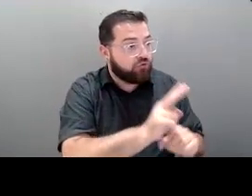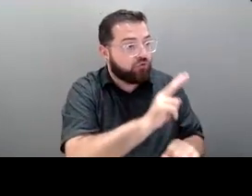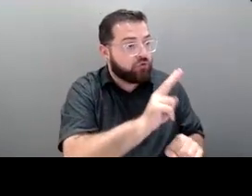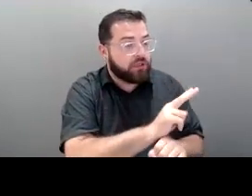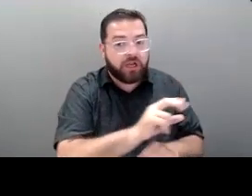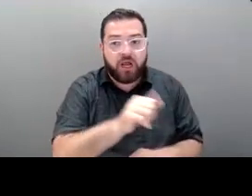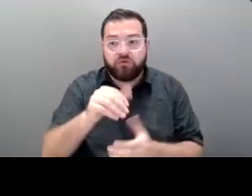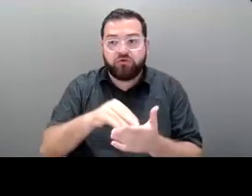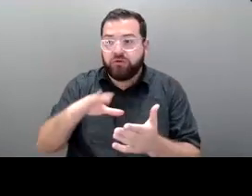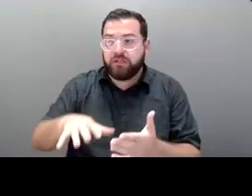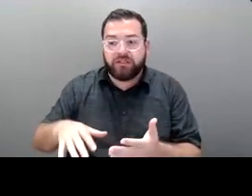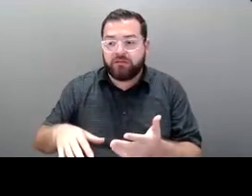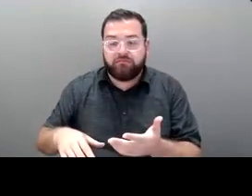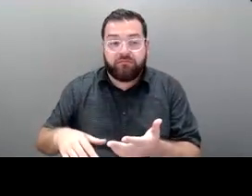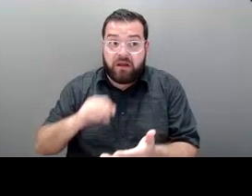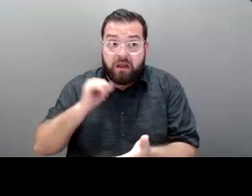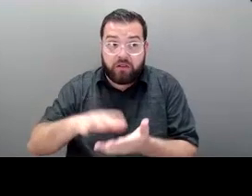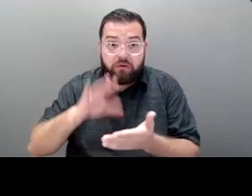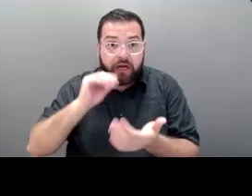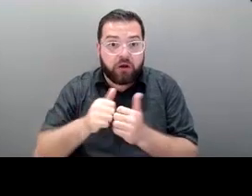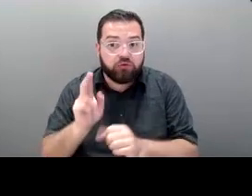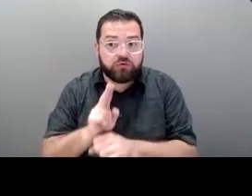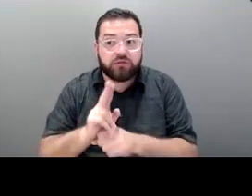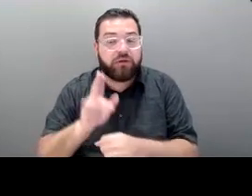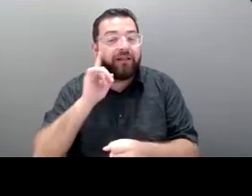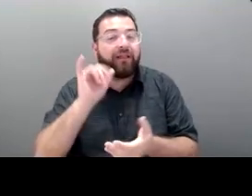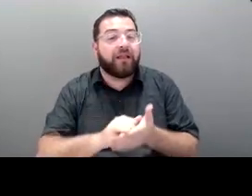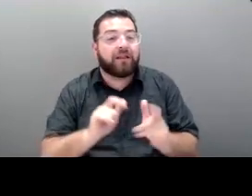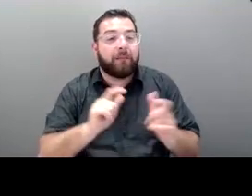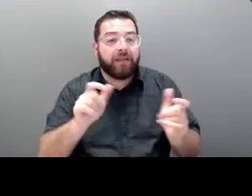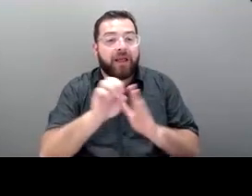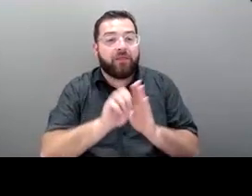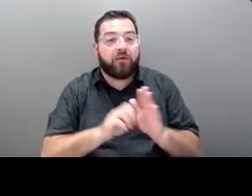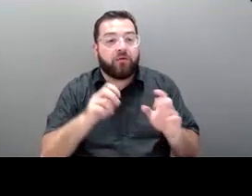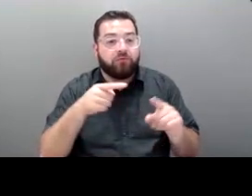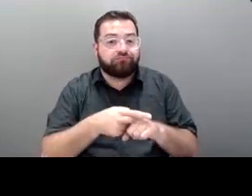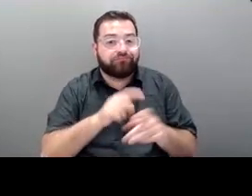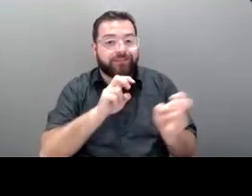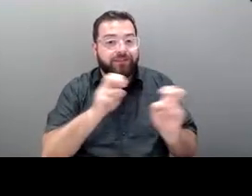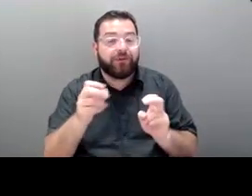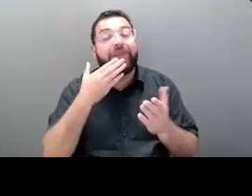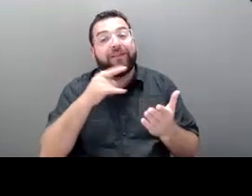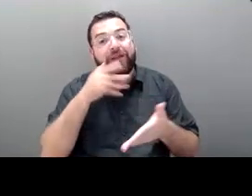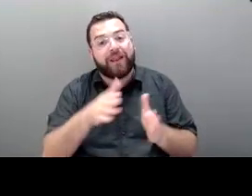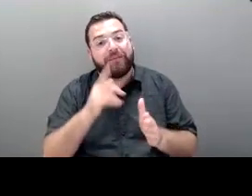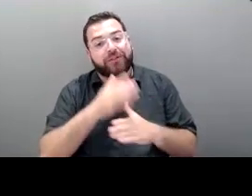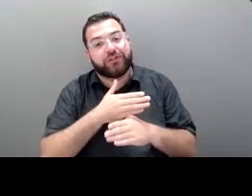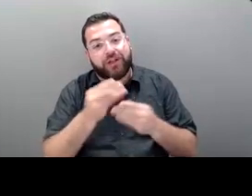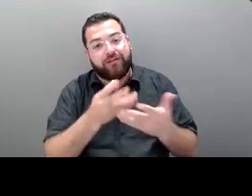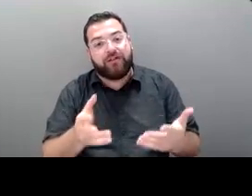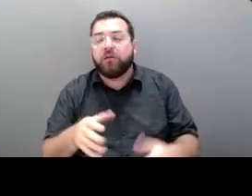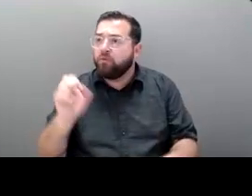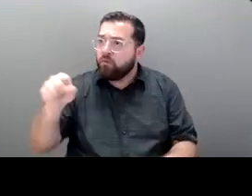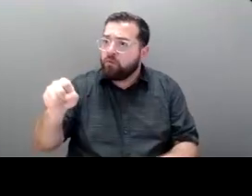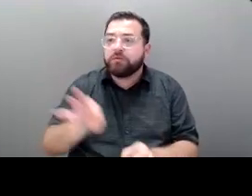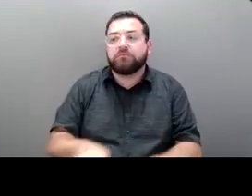So those to me are the bigger ethical issues, I feel. So thank you for letting me share that. No, it's really important. And actually,